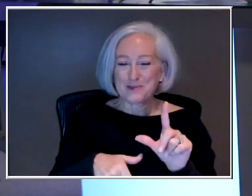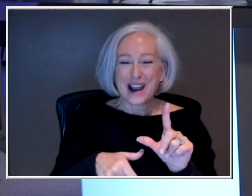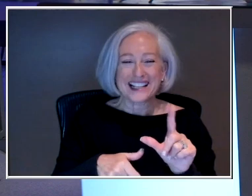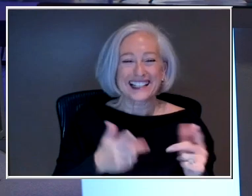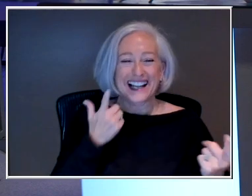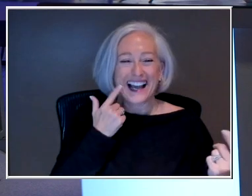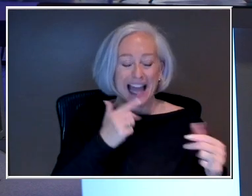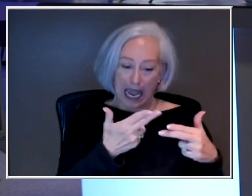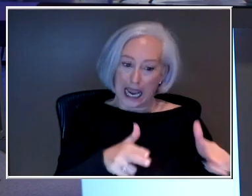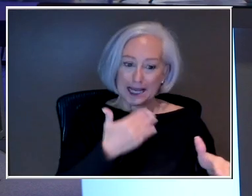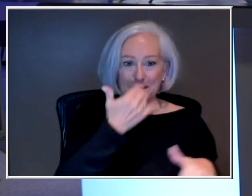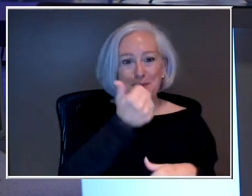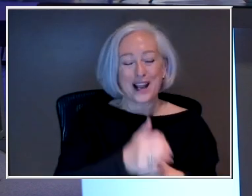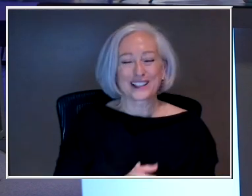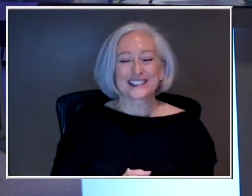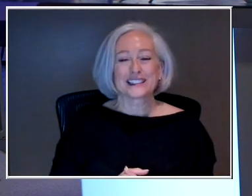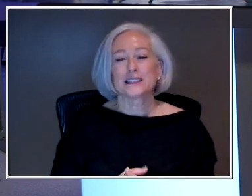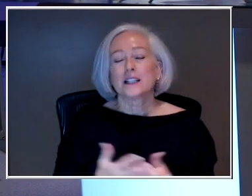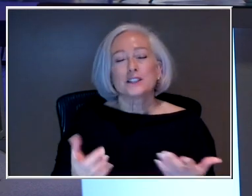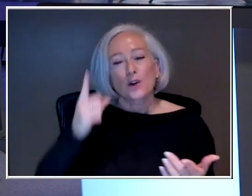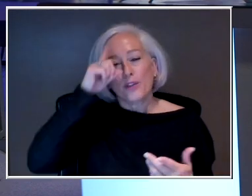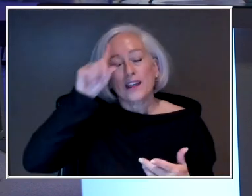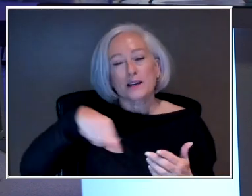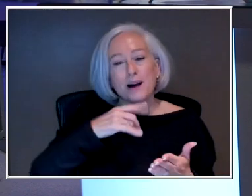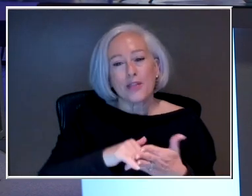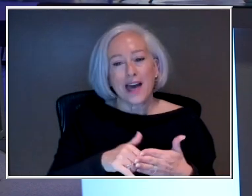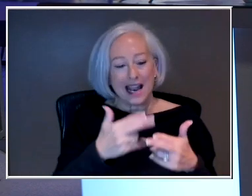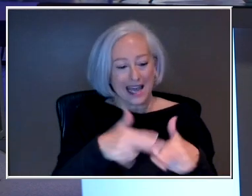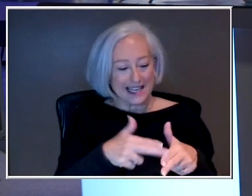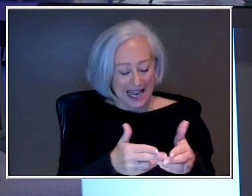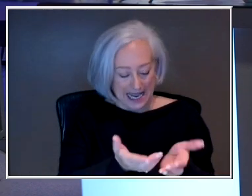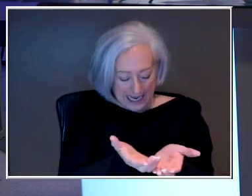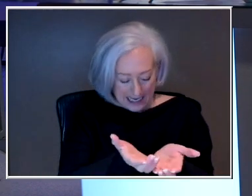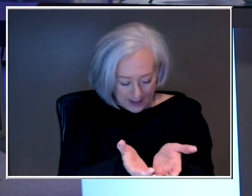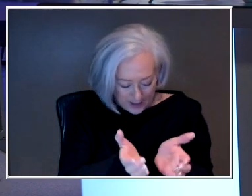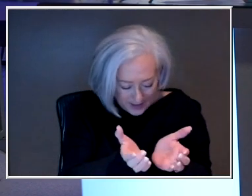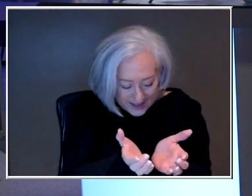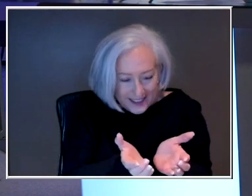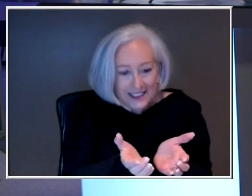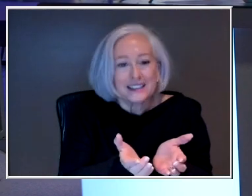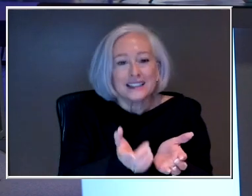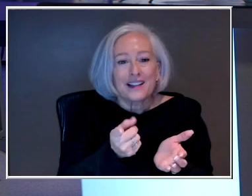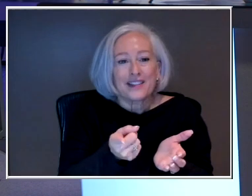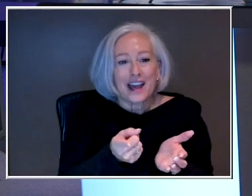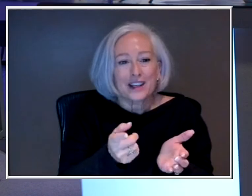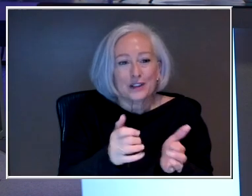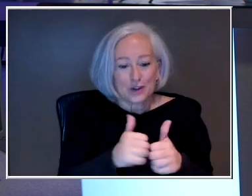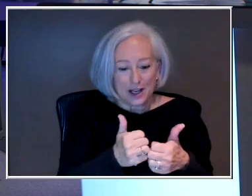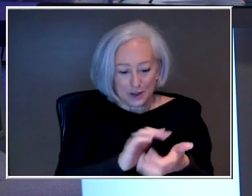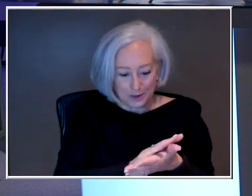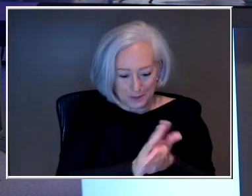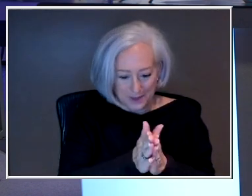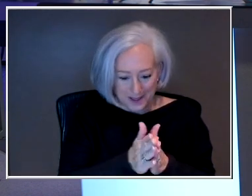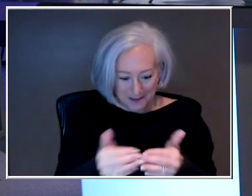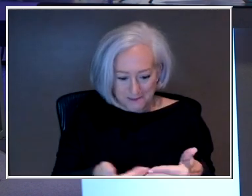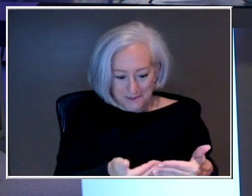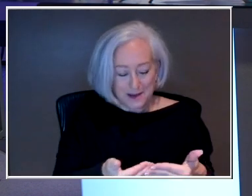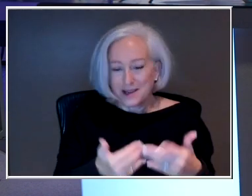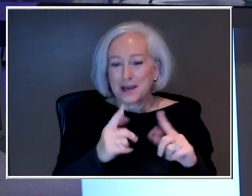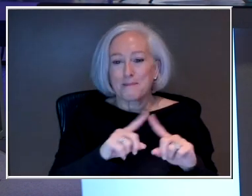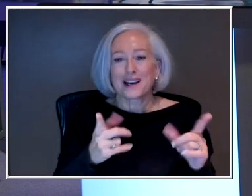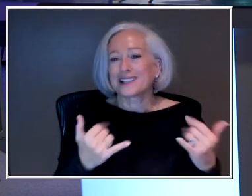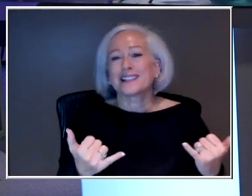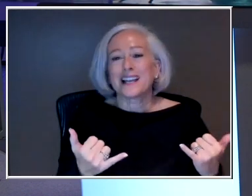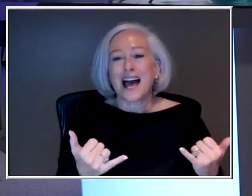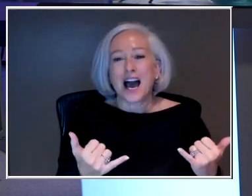that so? I mean, we think about that. An egg is just like this sacred thing that you're trying to bring to life, and now you're saying nope, it's good. It can